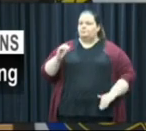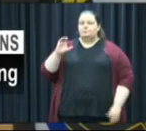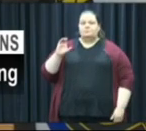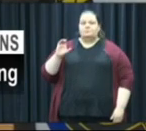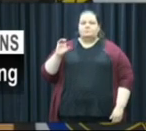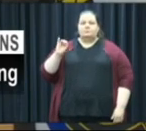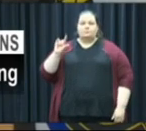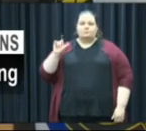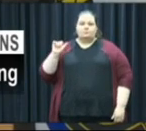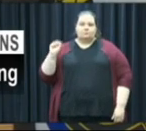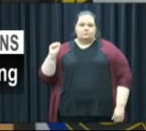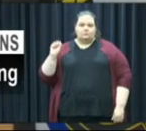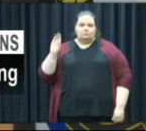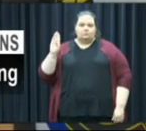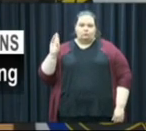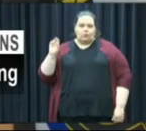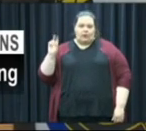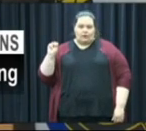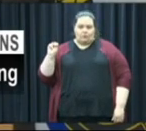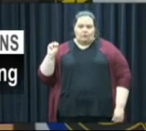Global TV.